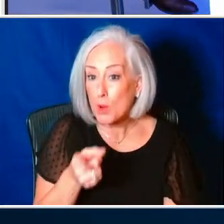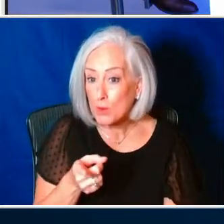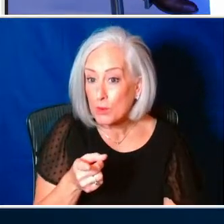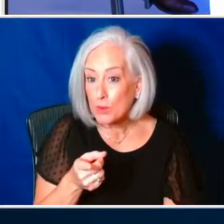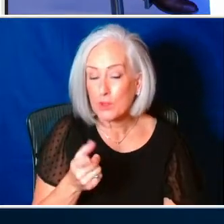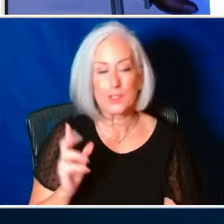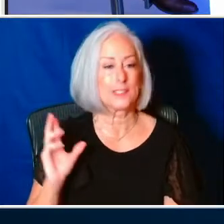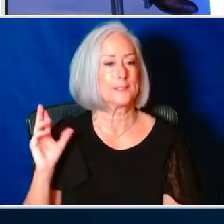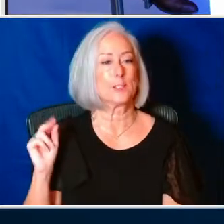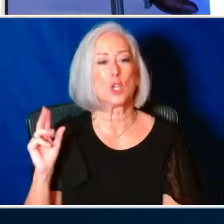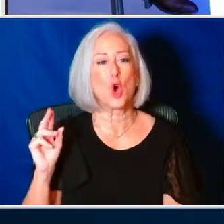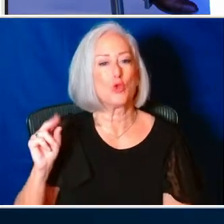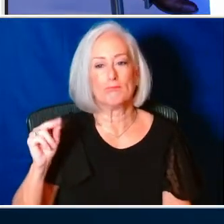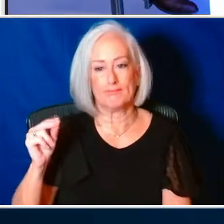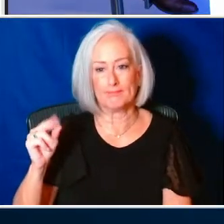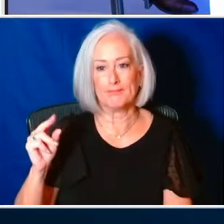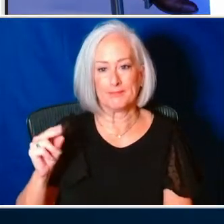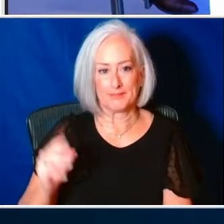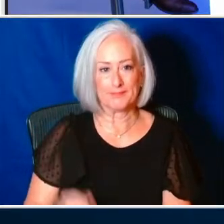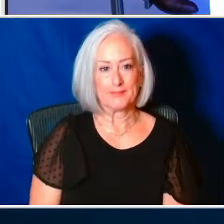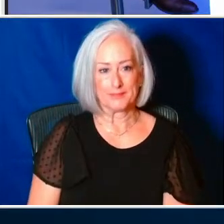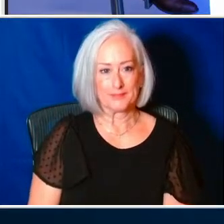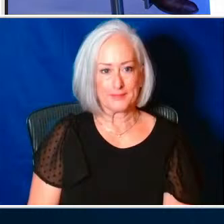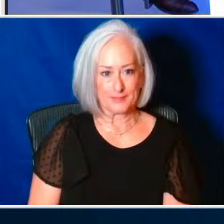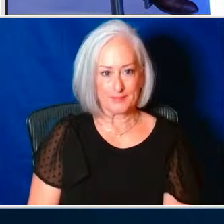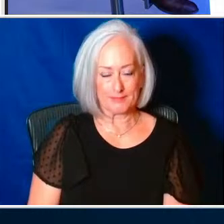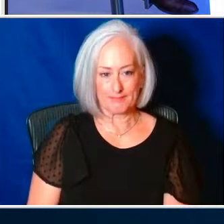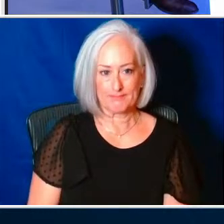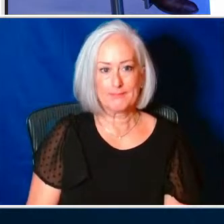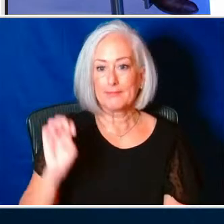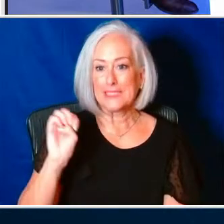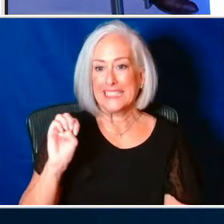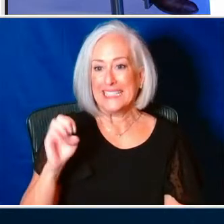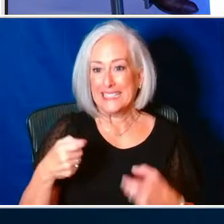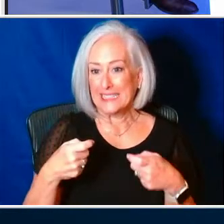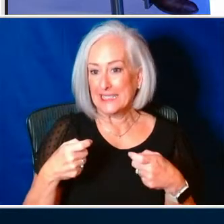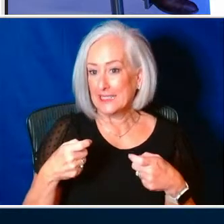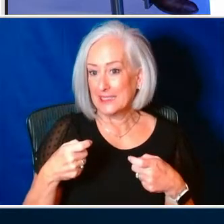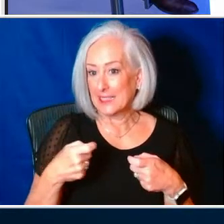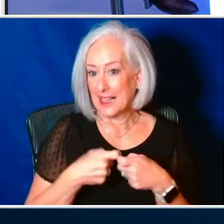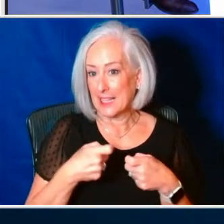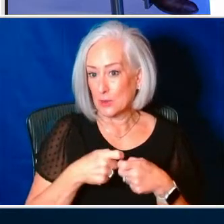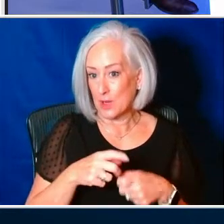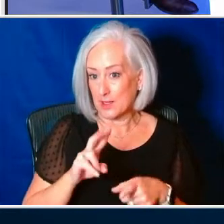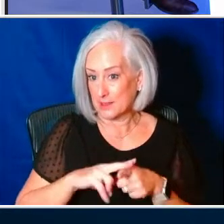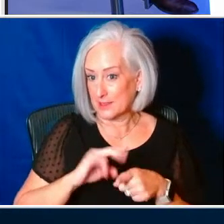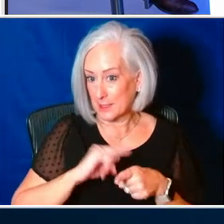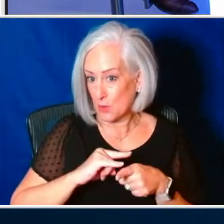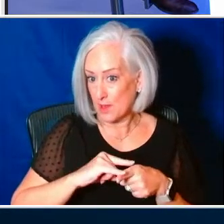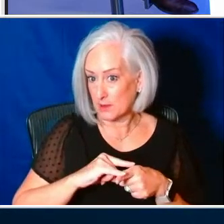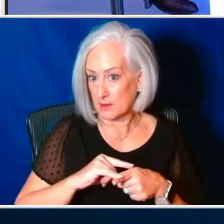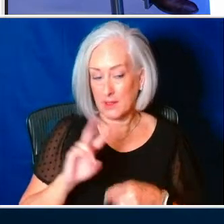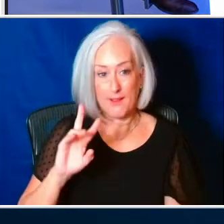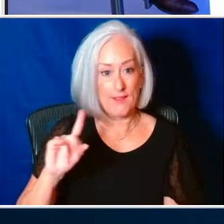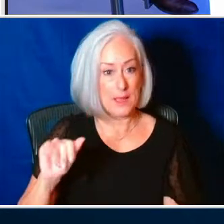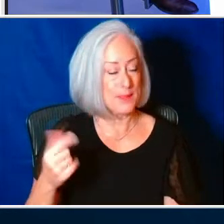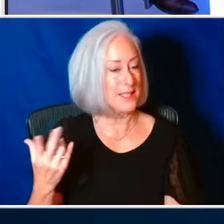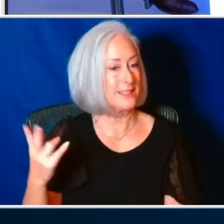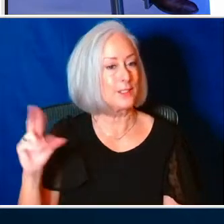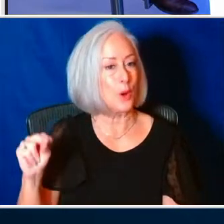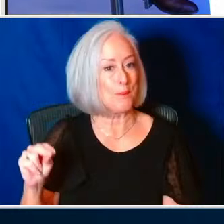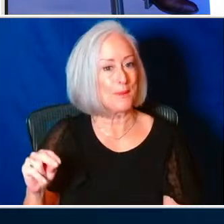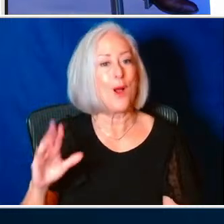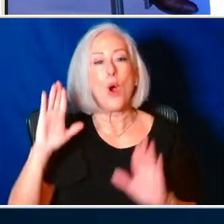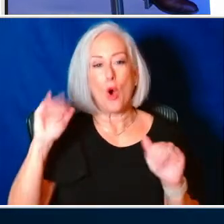Good choice. No. I'm going to ask you to talk about e-cigarettes, vaping, any of that kind of stuff? Nope. Excellent. So hopefully you will be a very boring